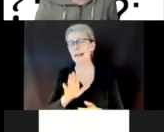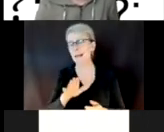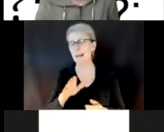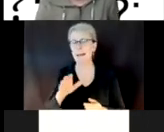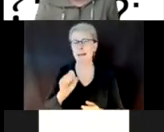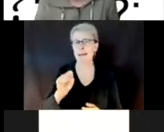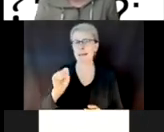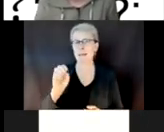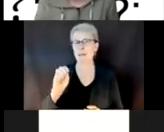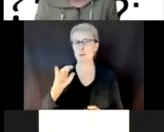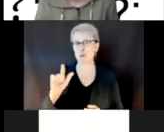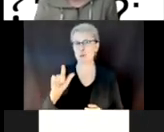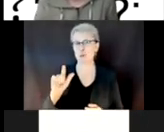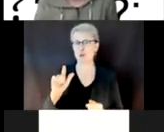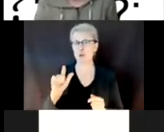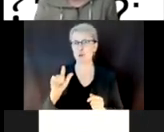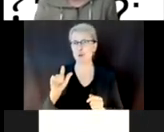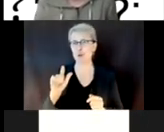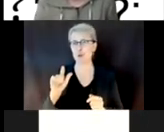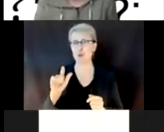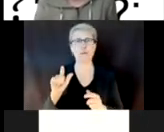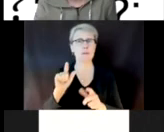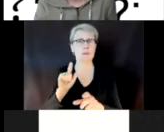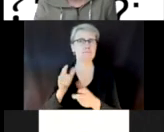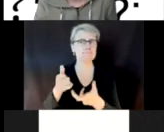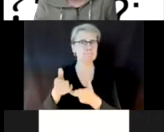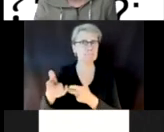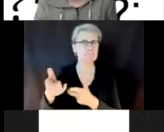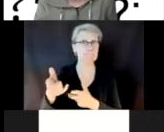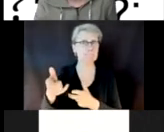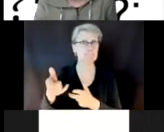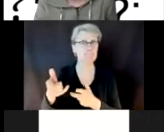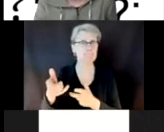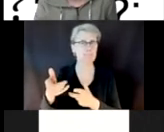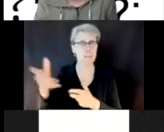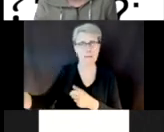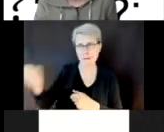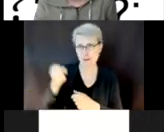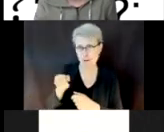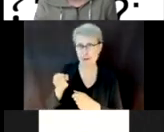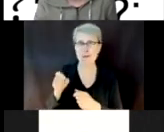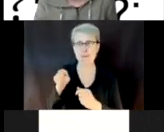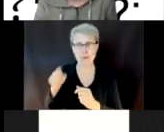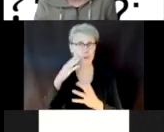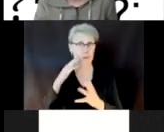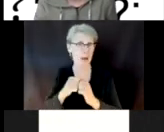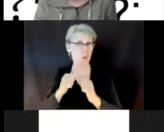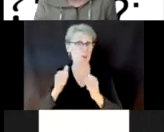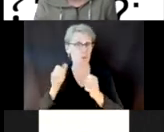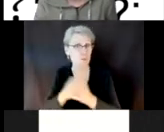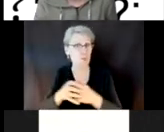social, sometimes it's really hard to find both somebody who knows how to grow,